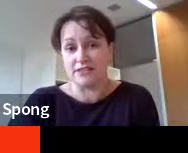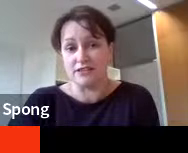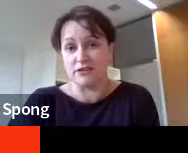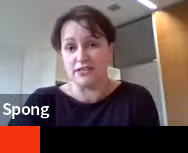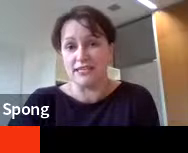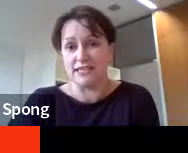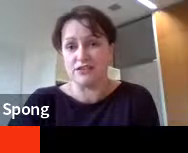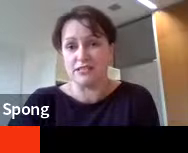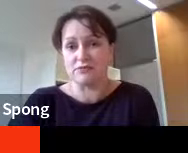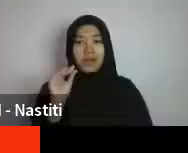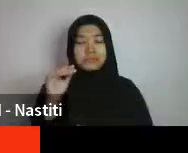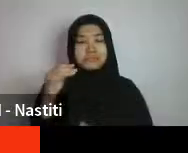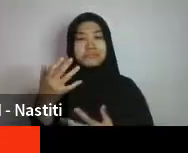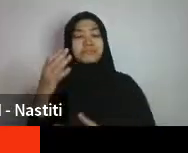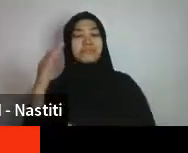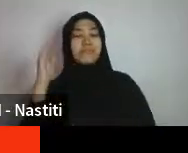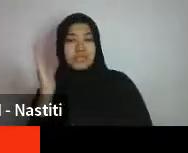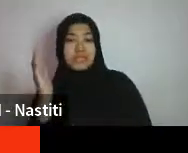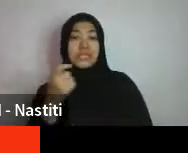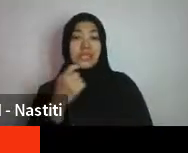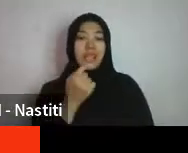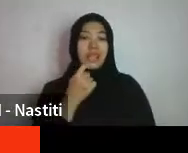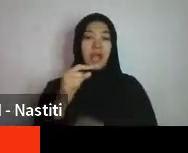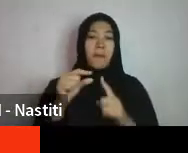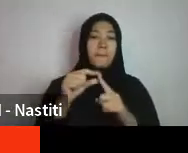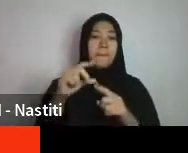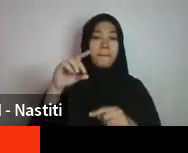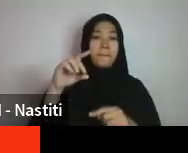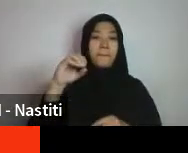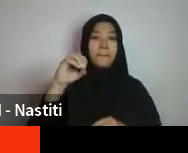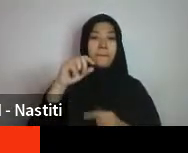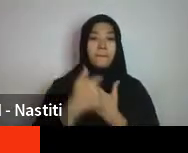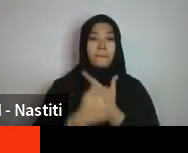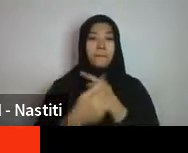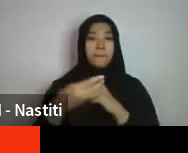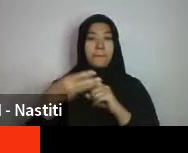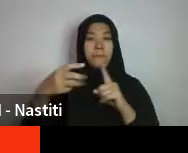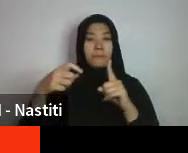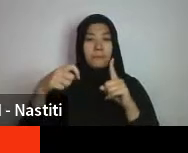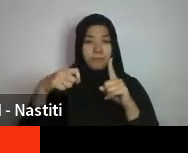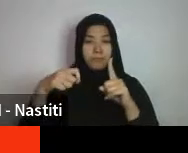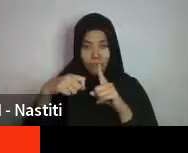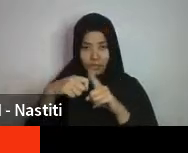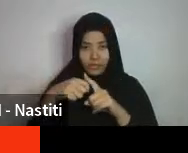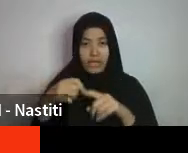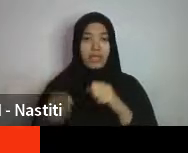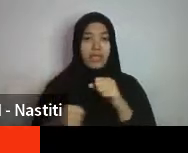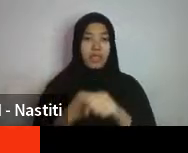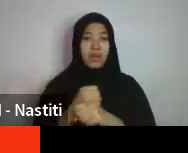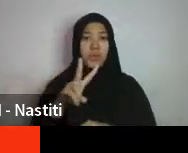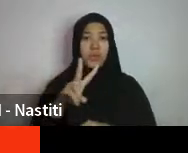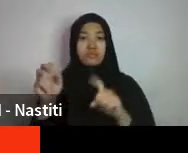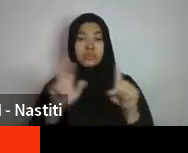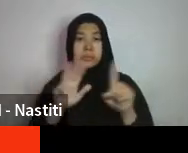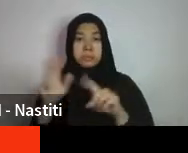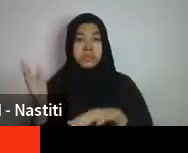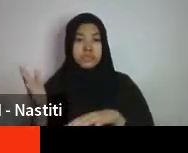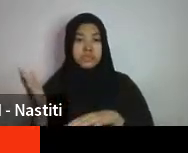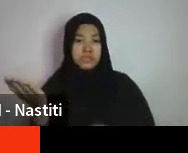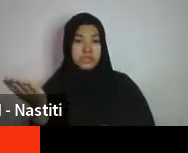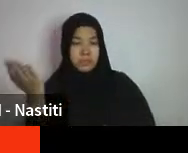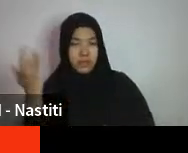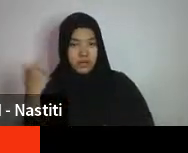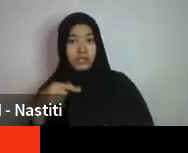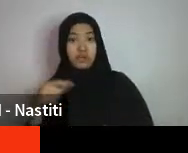in 2019, just prior to the COVID pandemic. The aim of our project was to